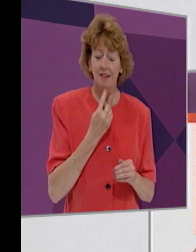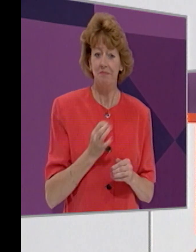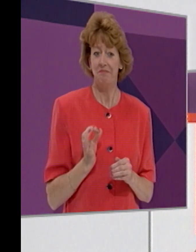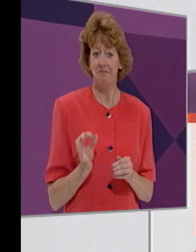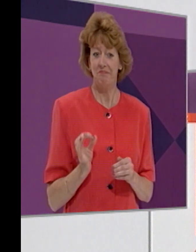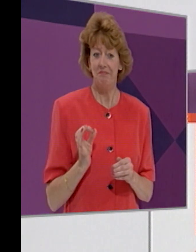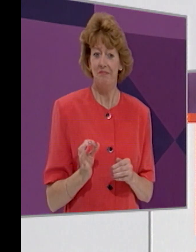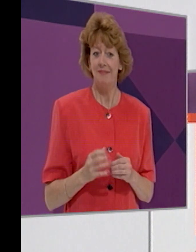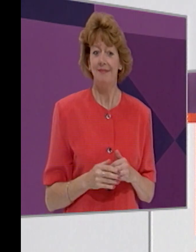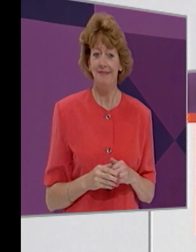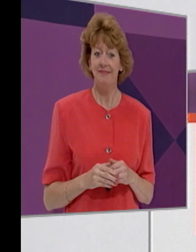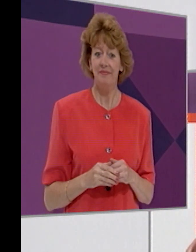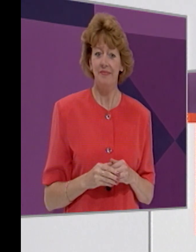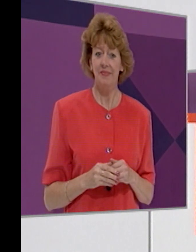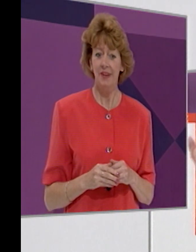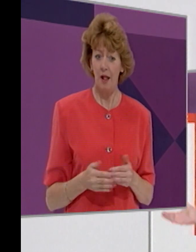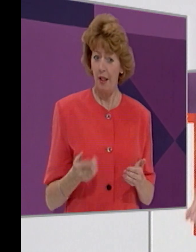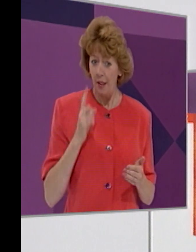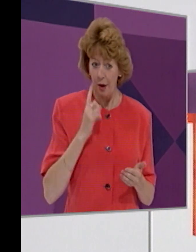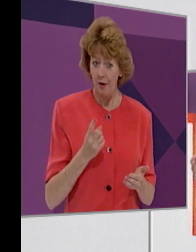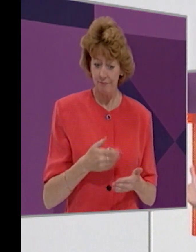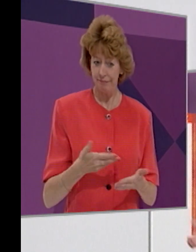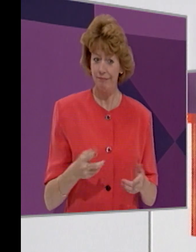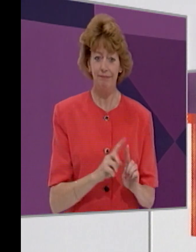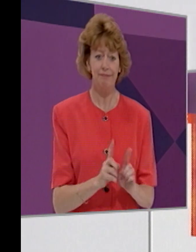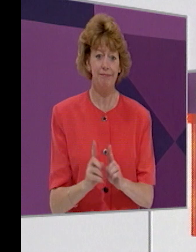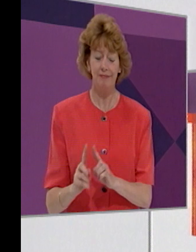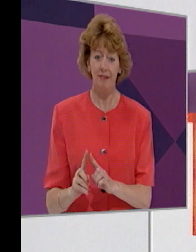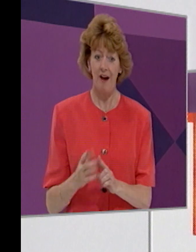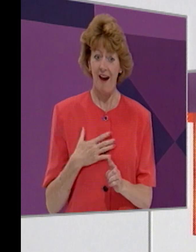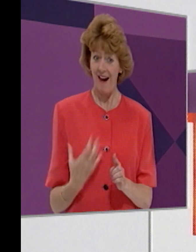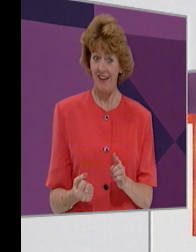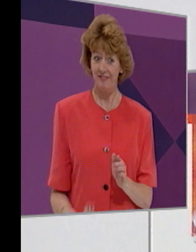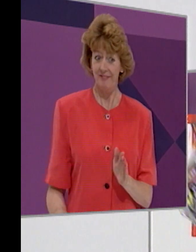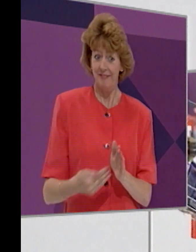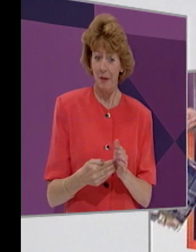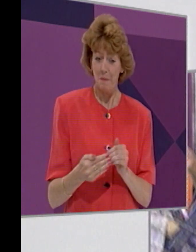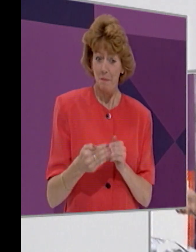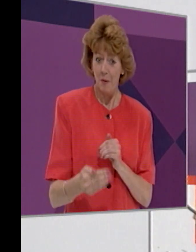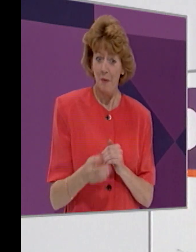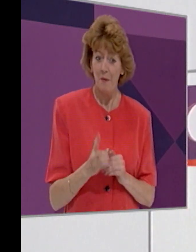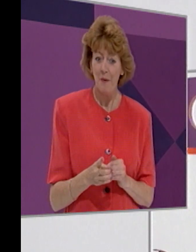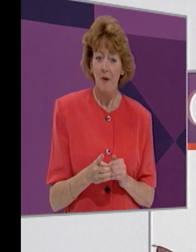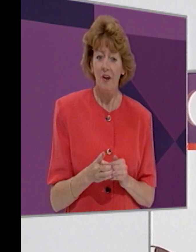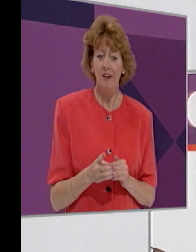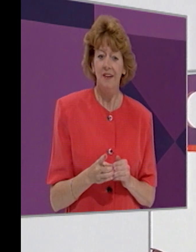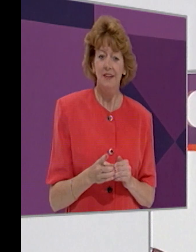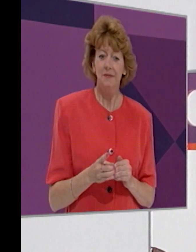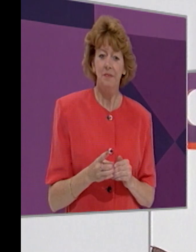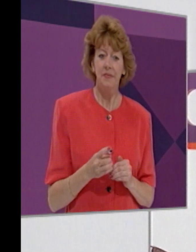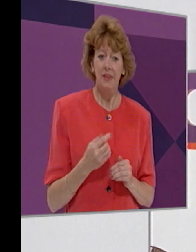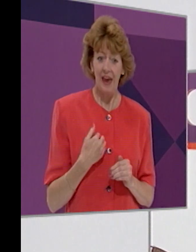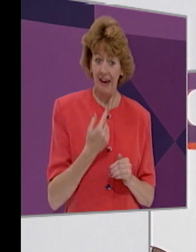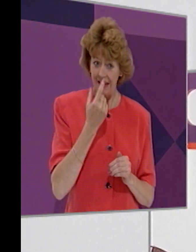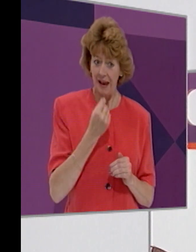a little bit of seaweed seasoning. You see what I mean? Suddenly the whole food thing starts to build up. Yes. And if you move on, of course, it's better if you